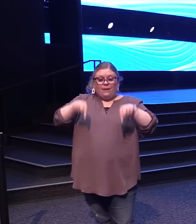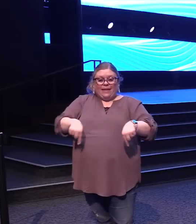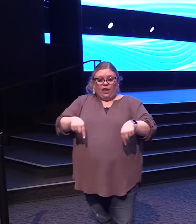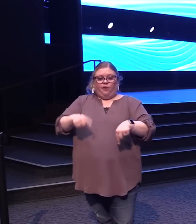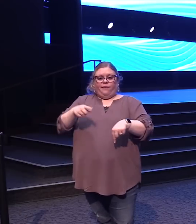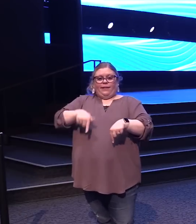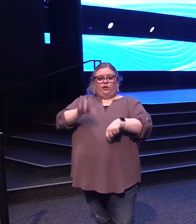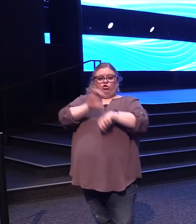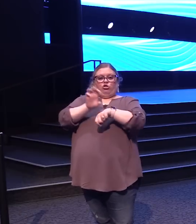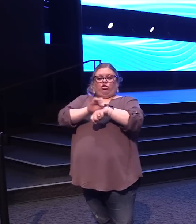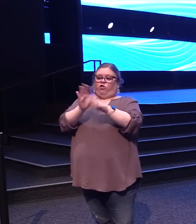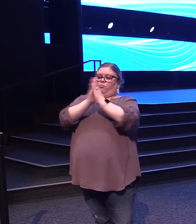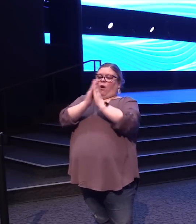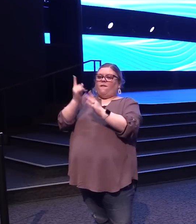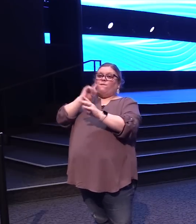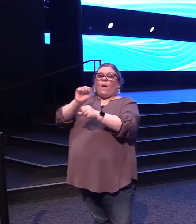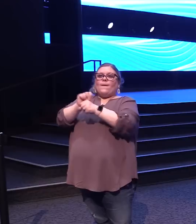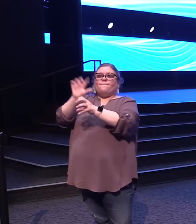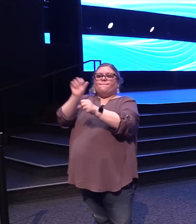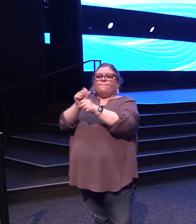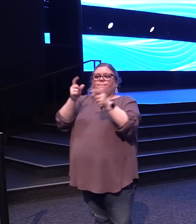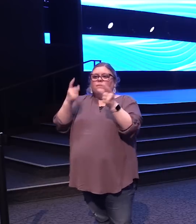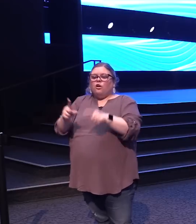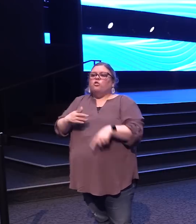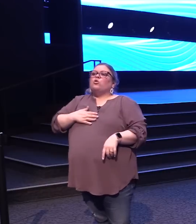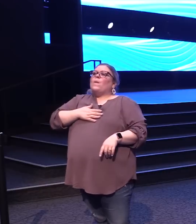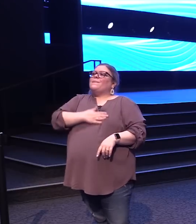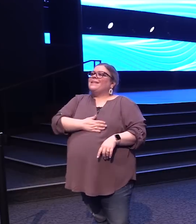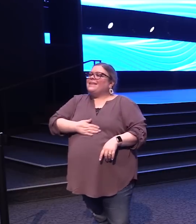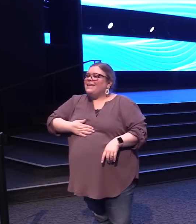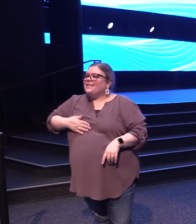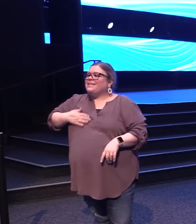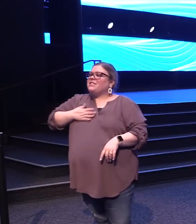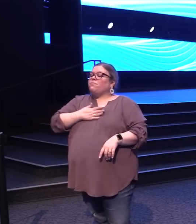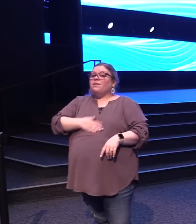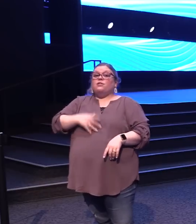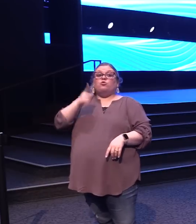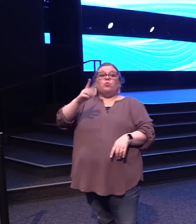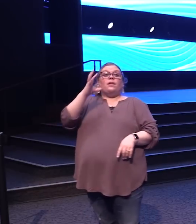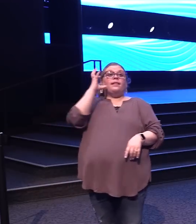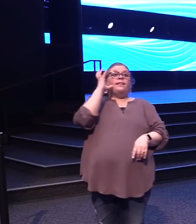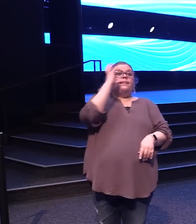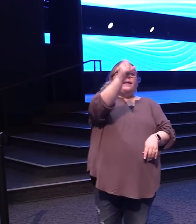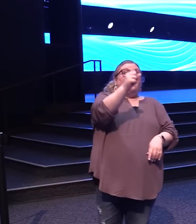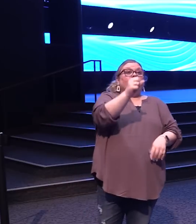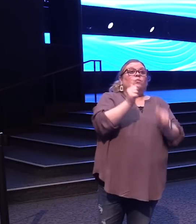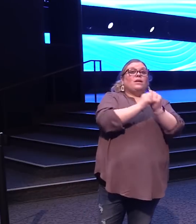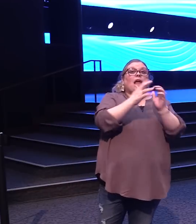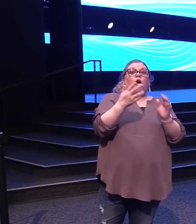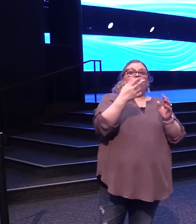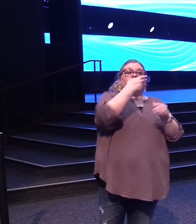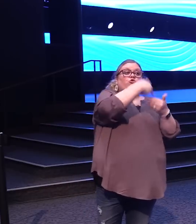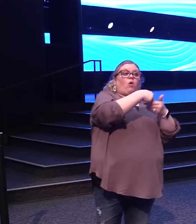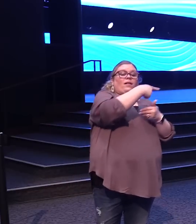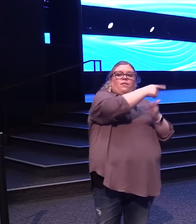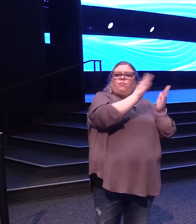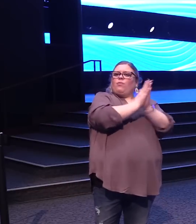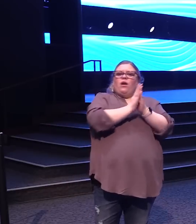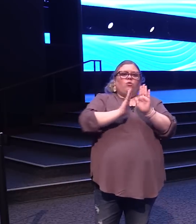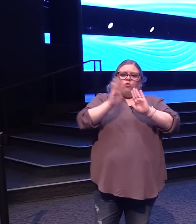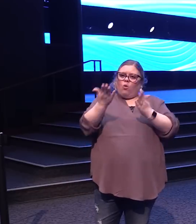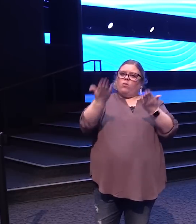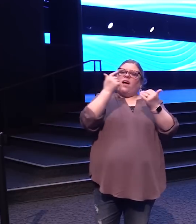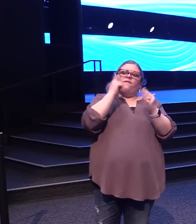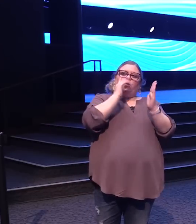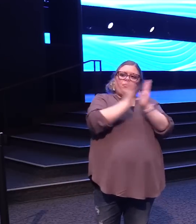prayer today for a miracle. So please, please do not leave this place without joining one of these people here to pray